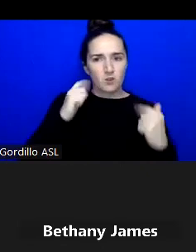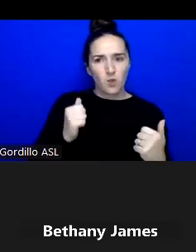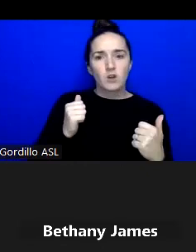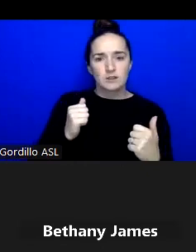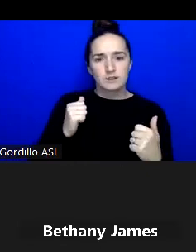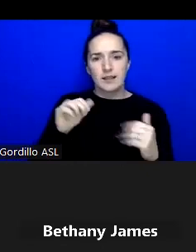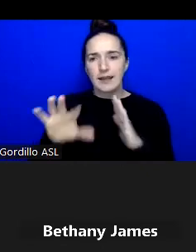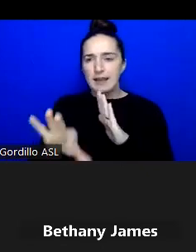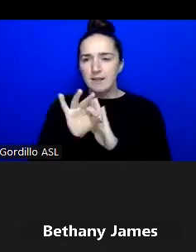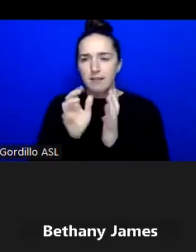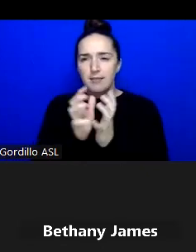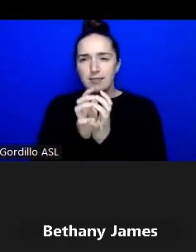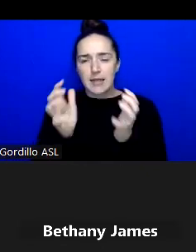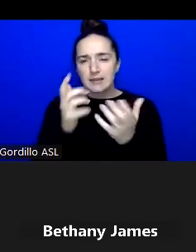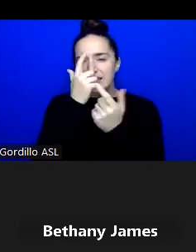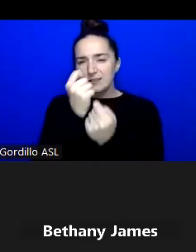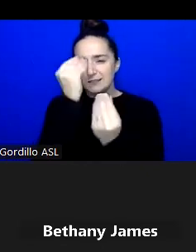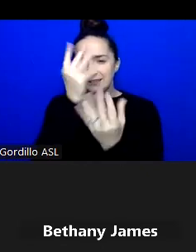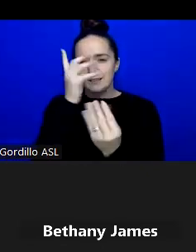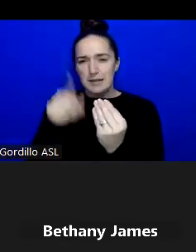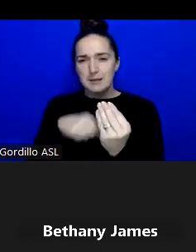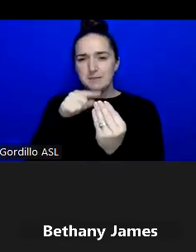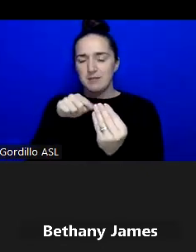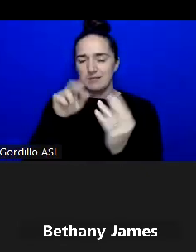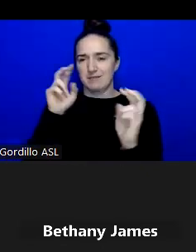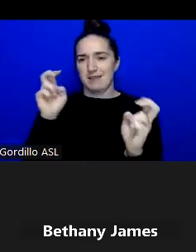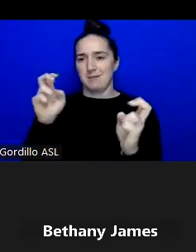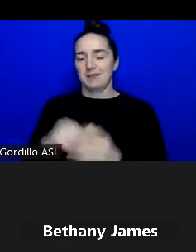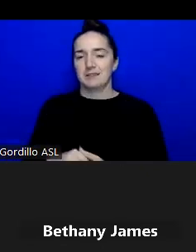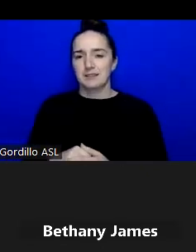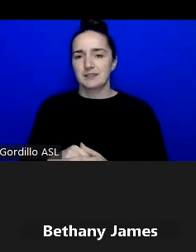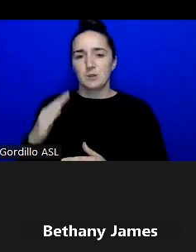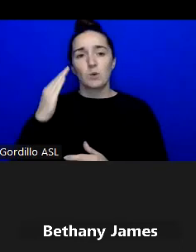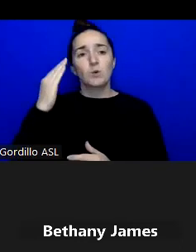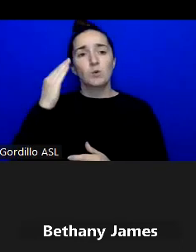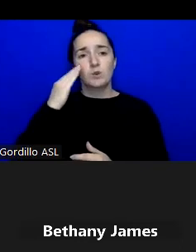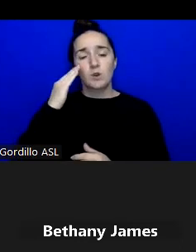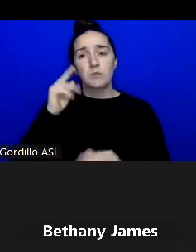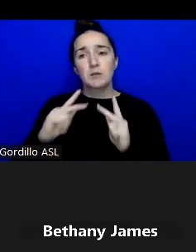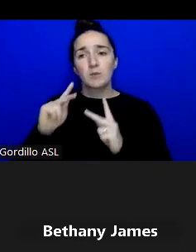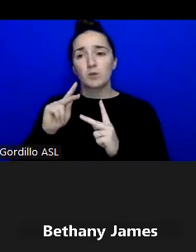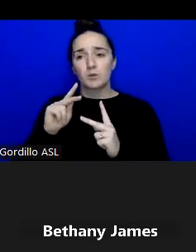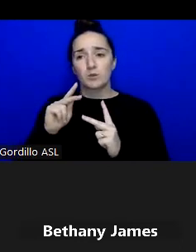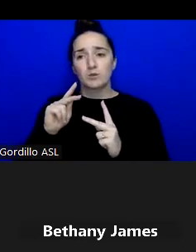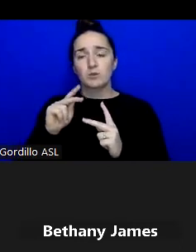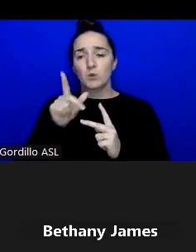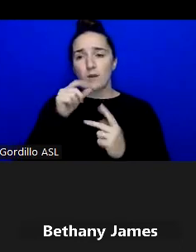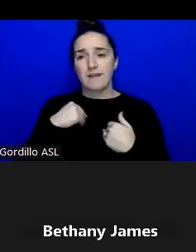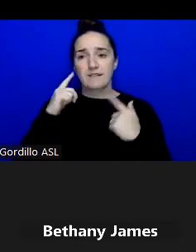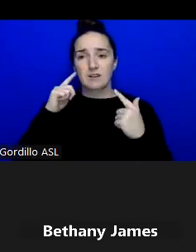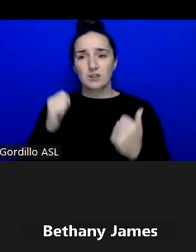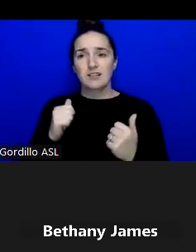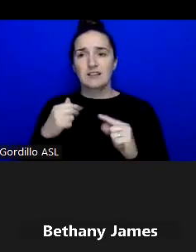pieces of information about this, but we know that people who have hearing loss actually have higher rates of